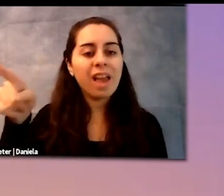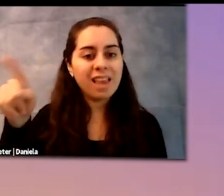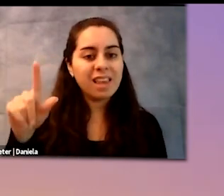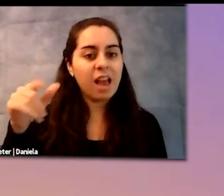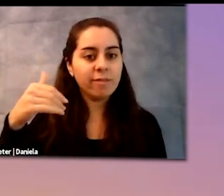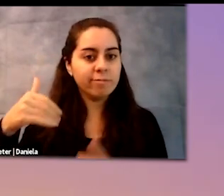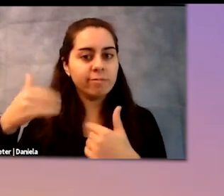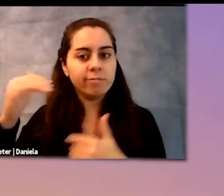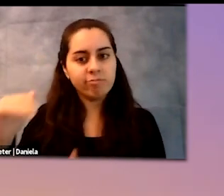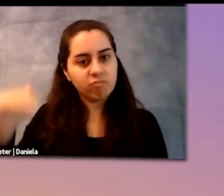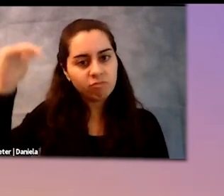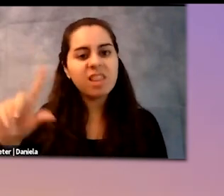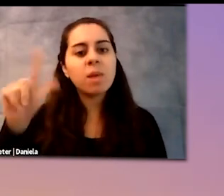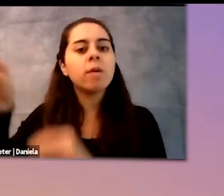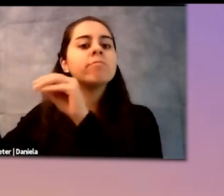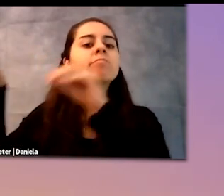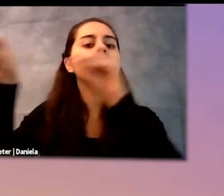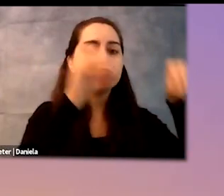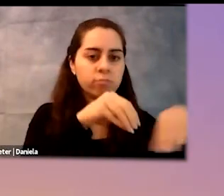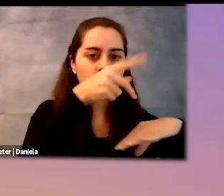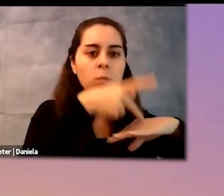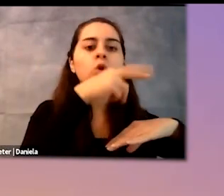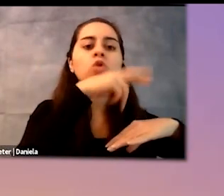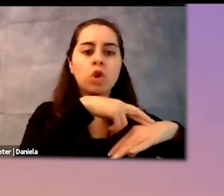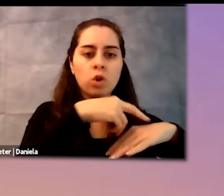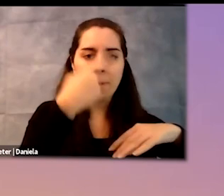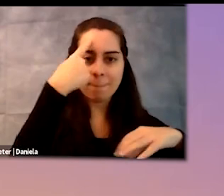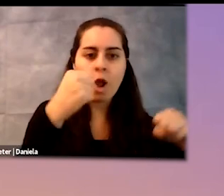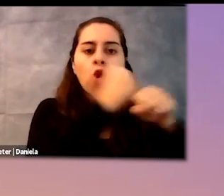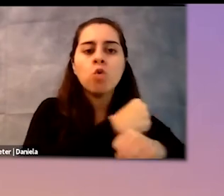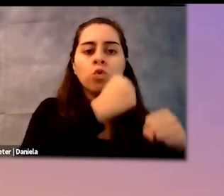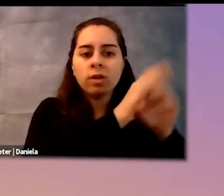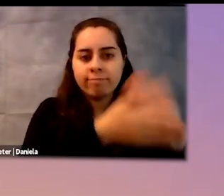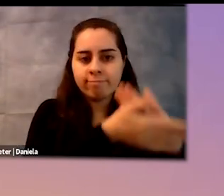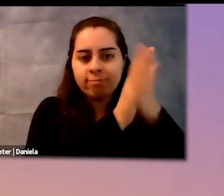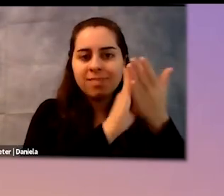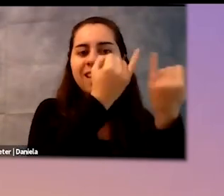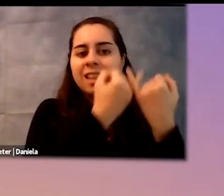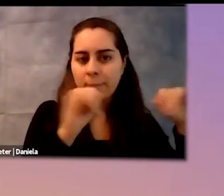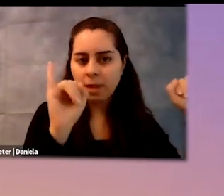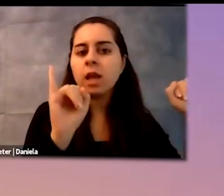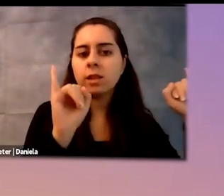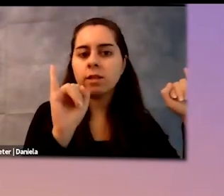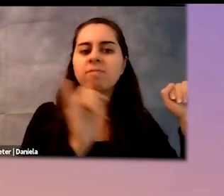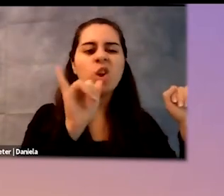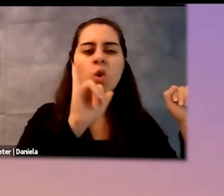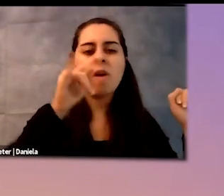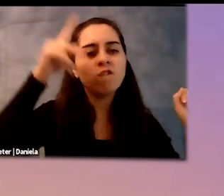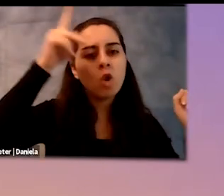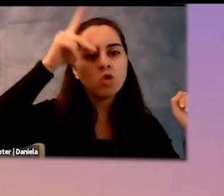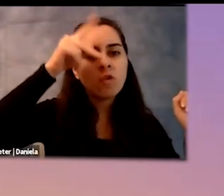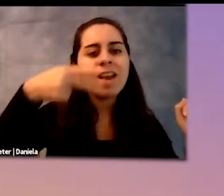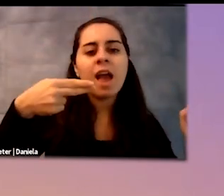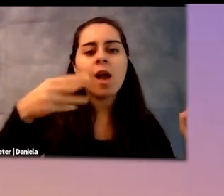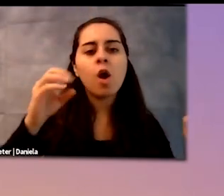currently involved with the Movimiento Independentista Ostosiano. So Digna, if I can ask you to turn on your camera